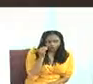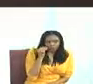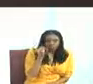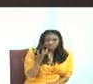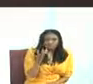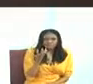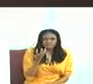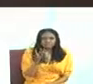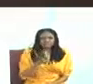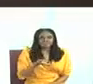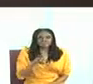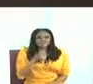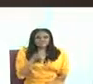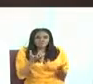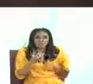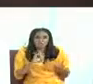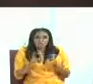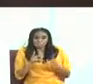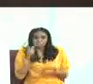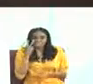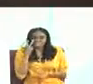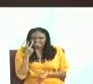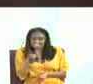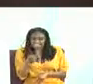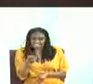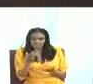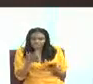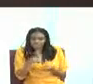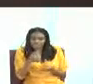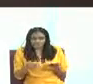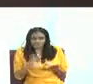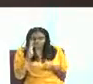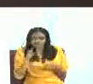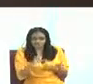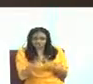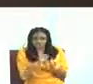Because you don't want nobody to see what else you're going to do to that bone when you get it home.